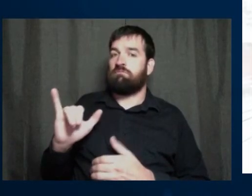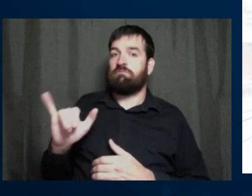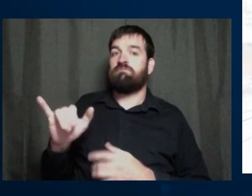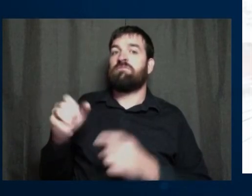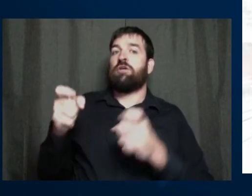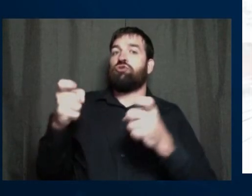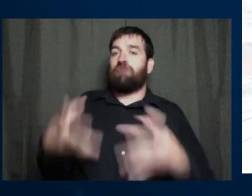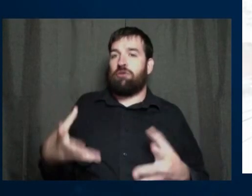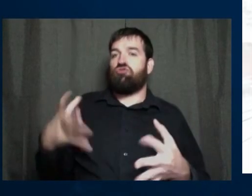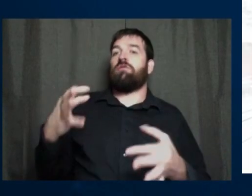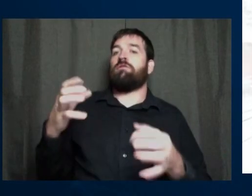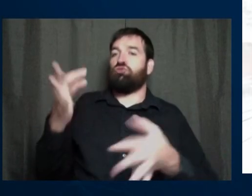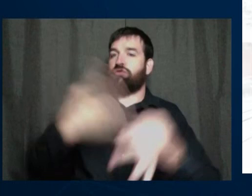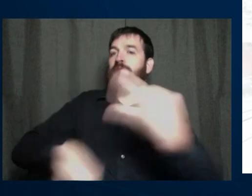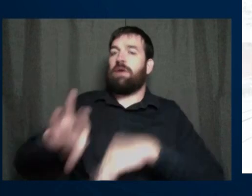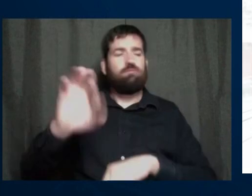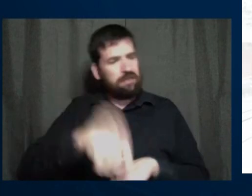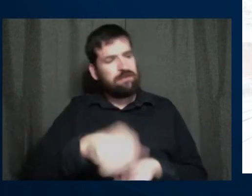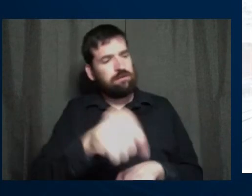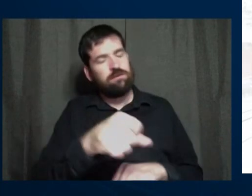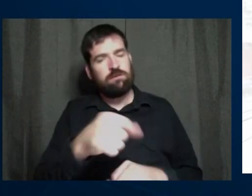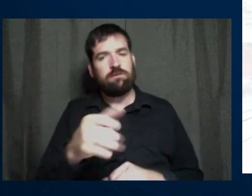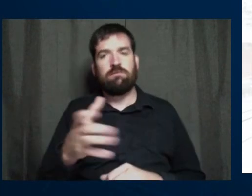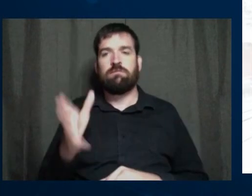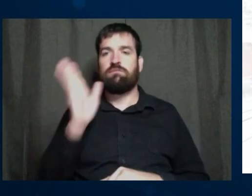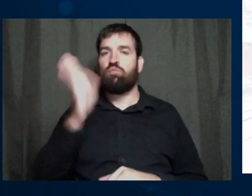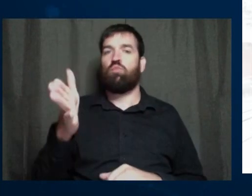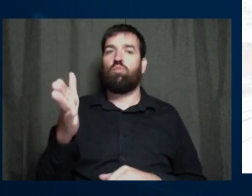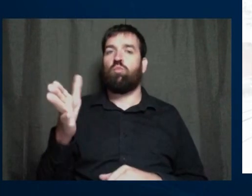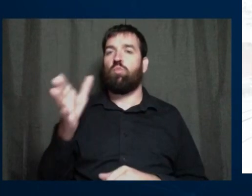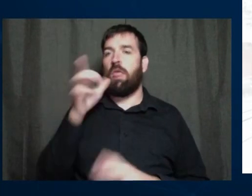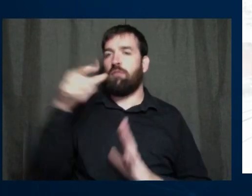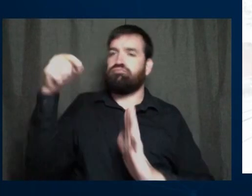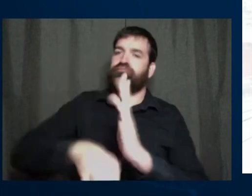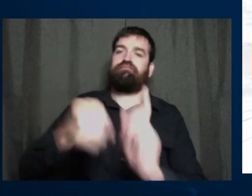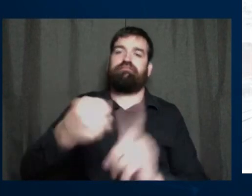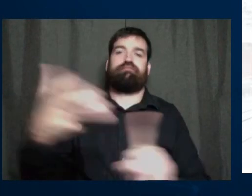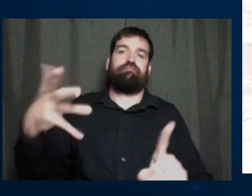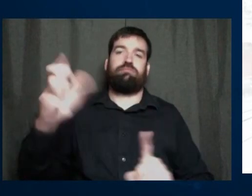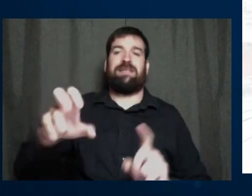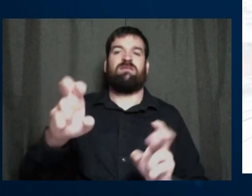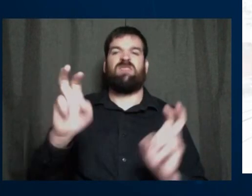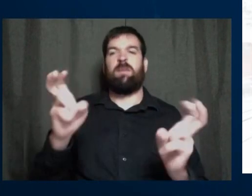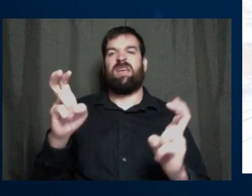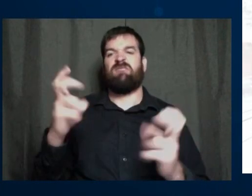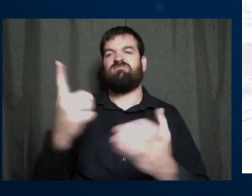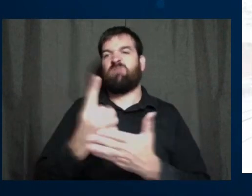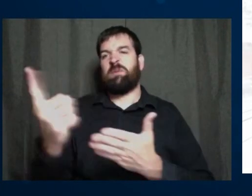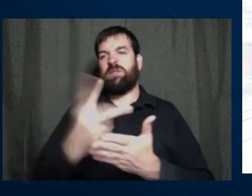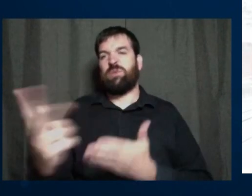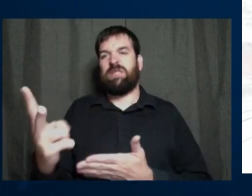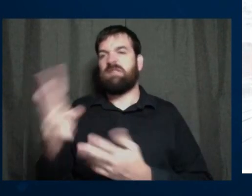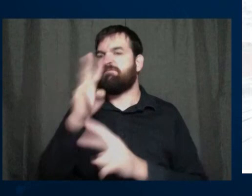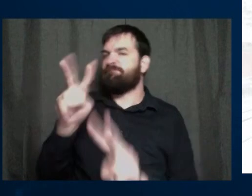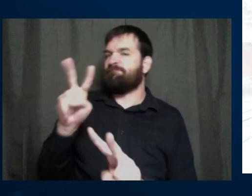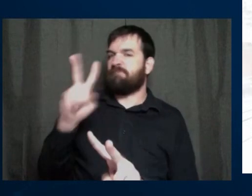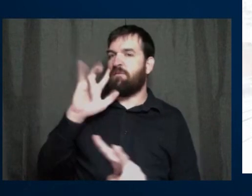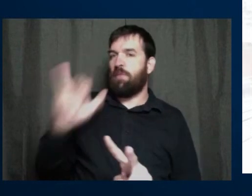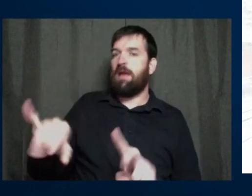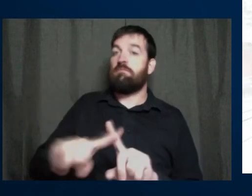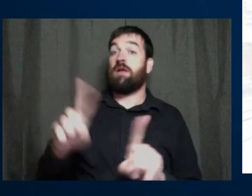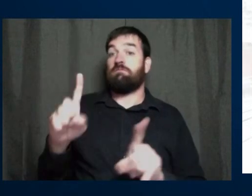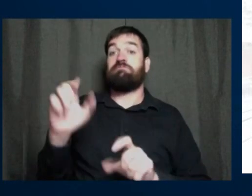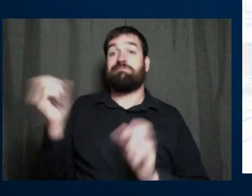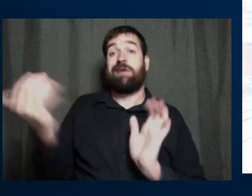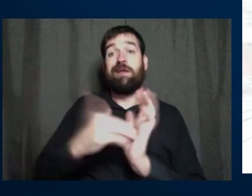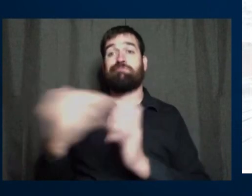For this, it has, yes. Yeah, so we will, we're going to dive into that topic here in the next week or two. So stay tuned for that, but continue to send in your questions.